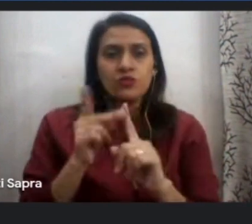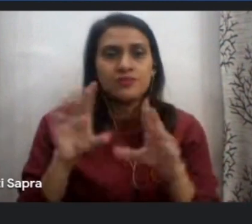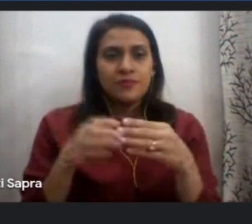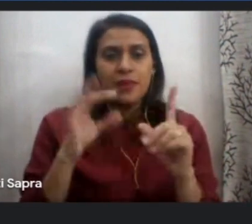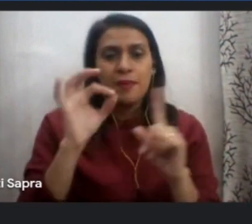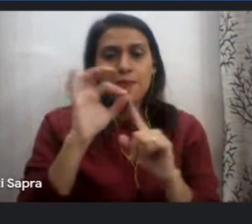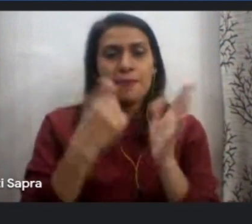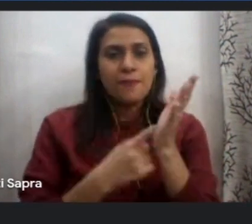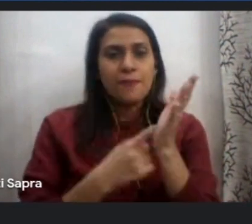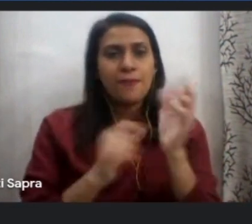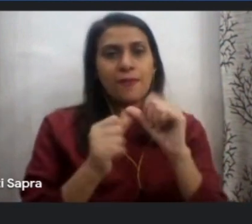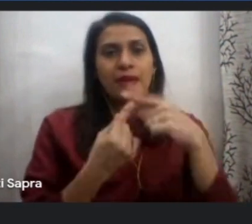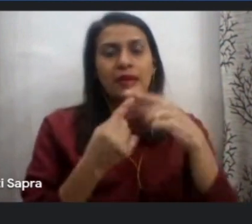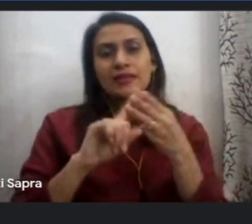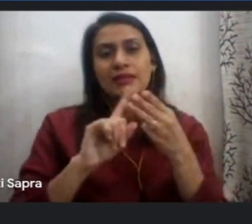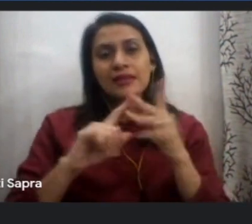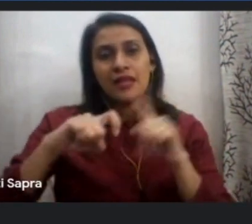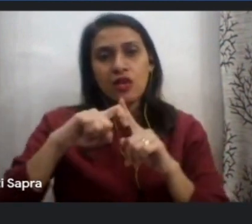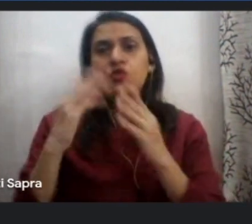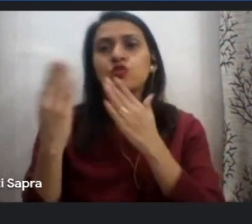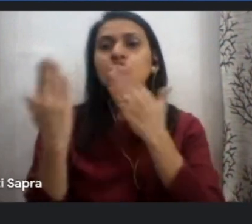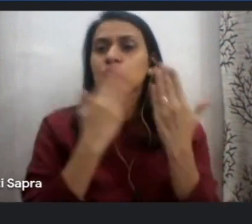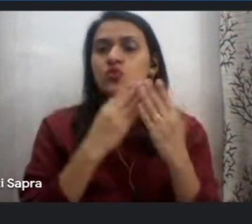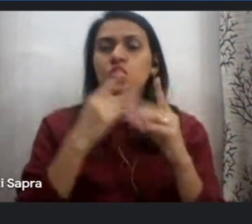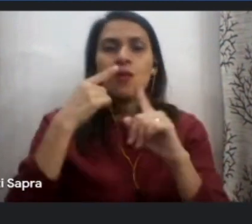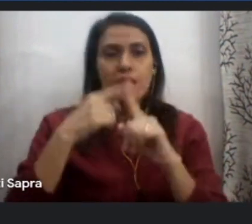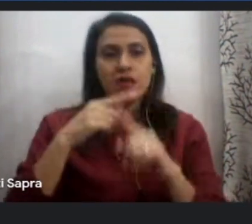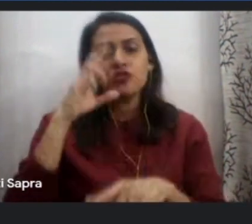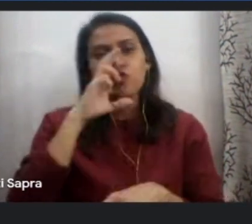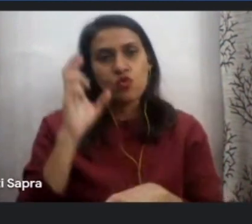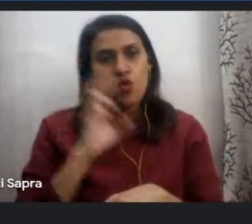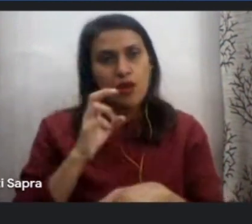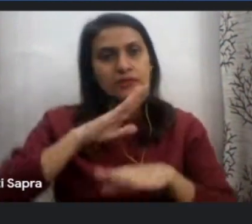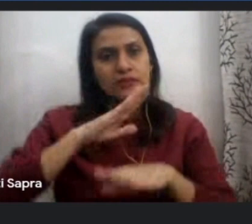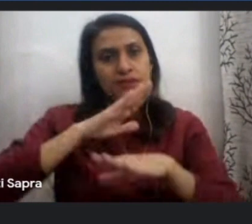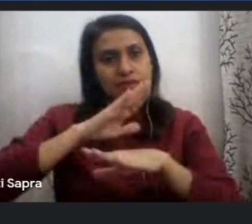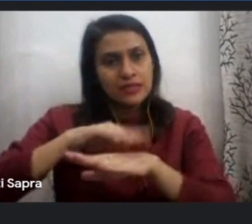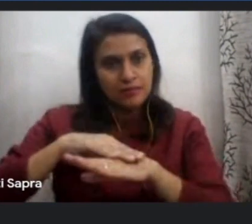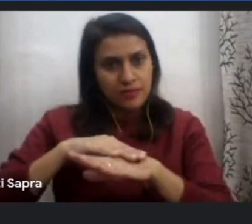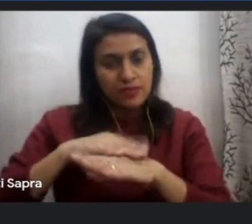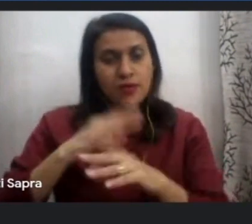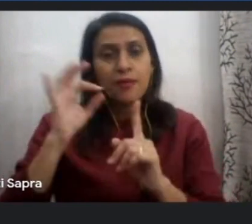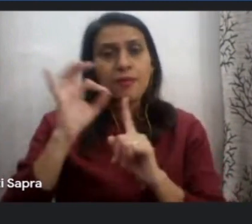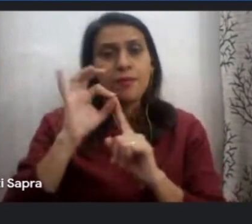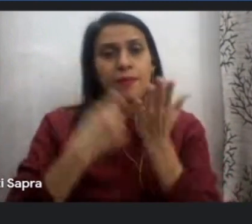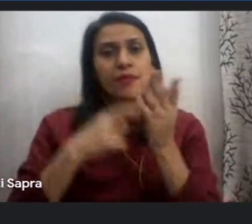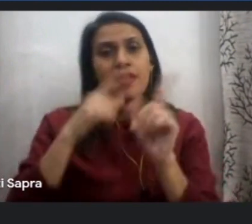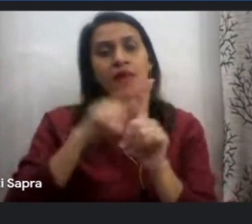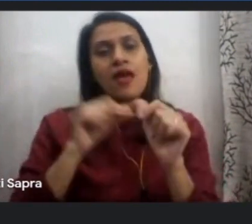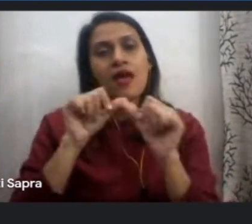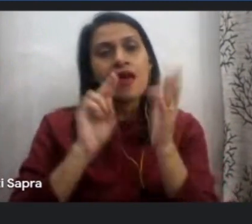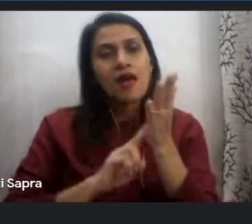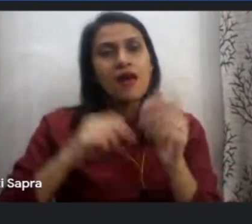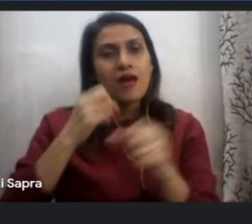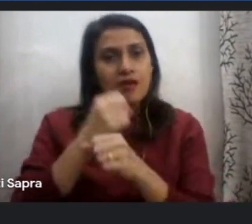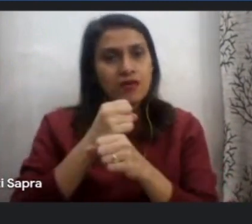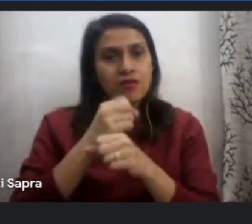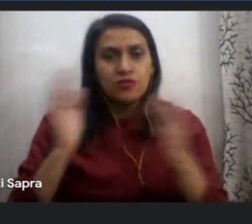about school and college experiences, followed by Priyank, talking about understanding strengths and fostering them, and